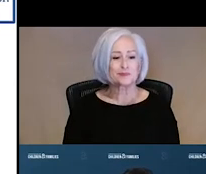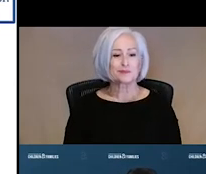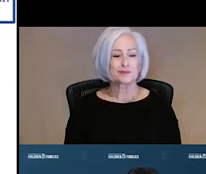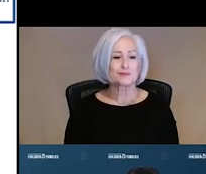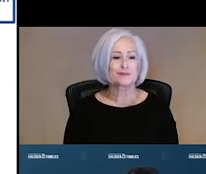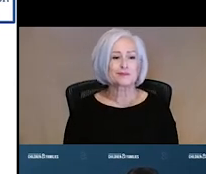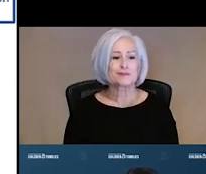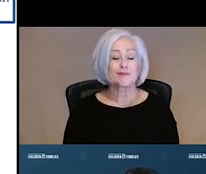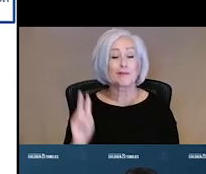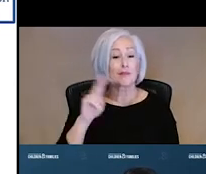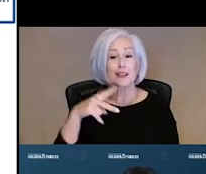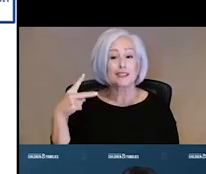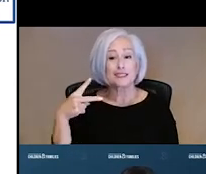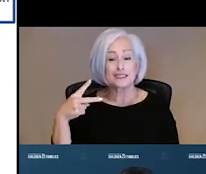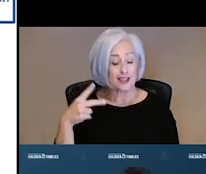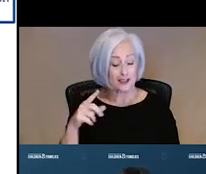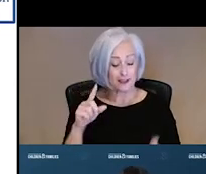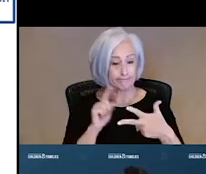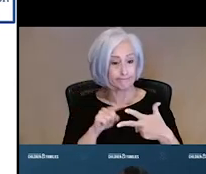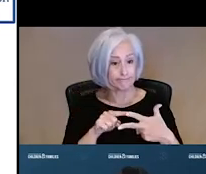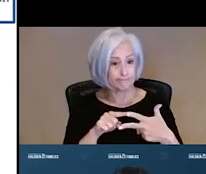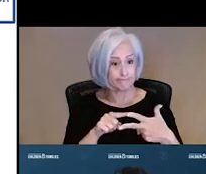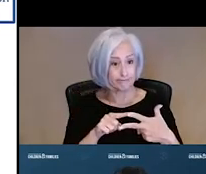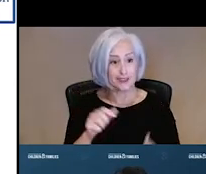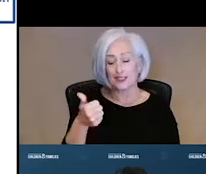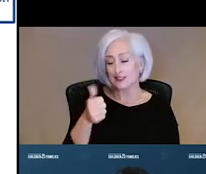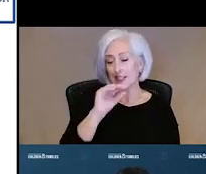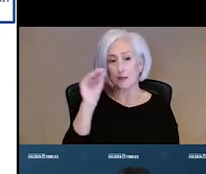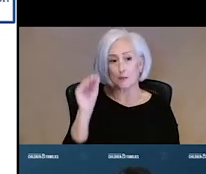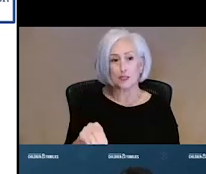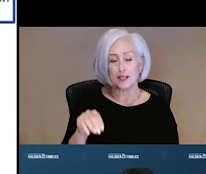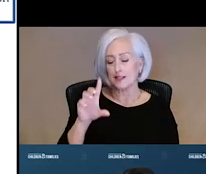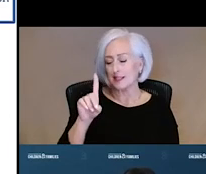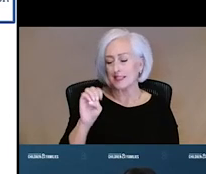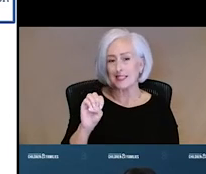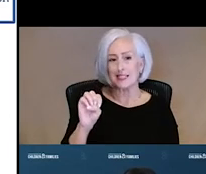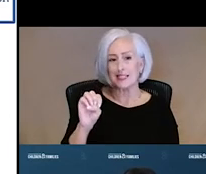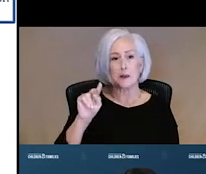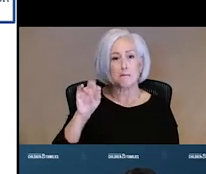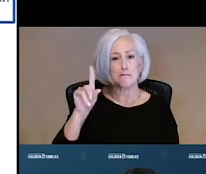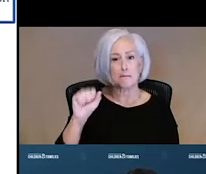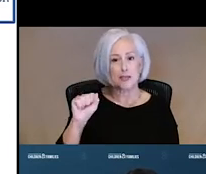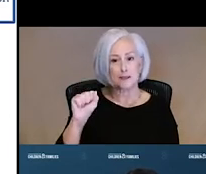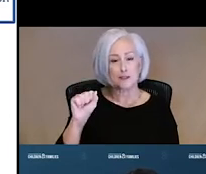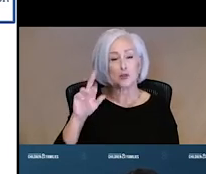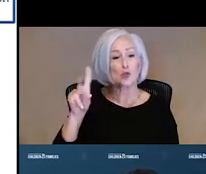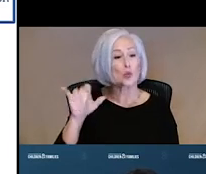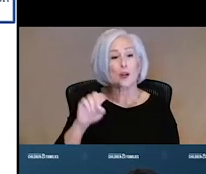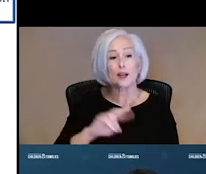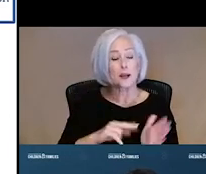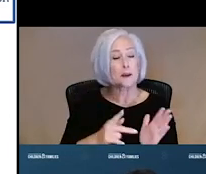The second option is to use a 10% de minimis rate, which is an indirect